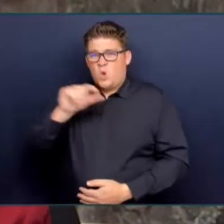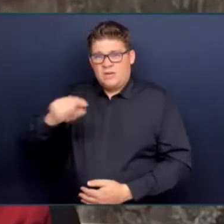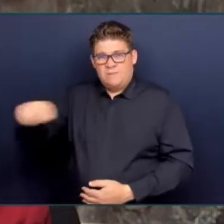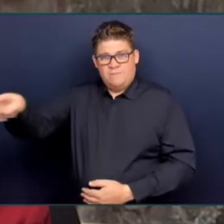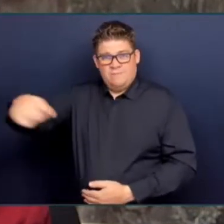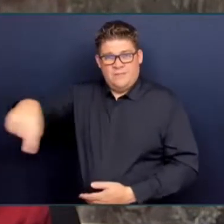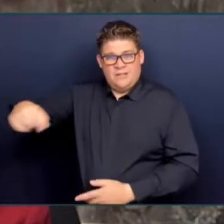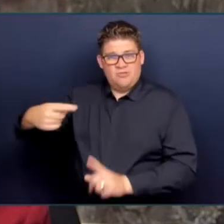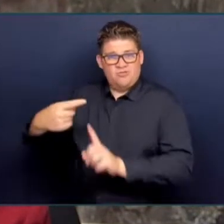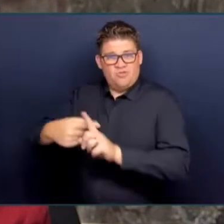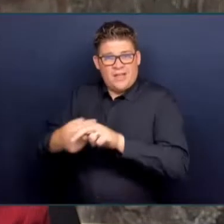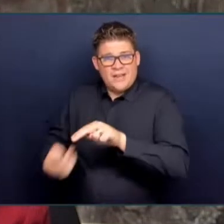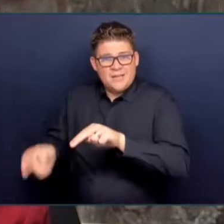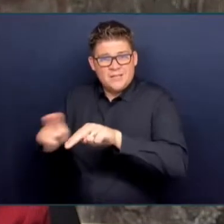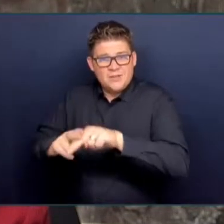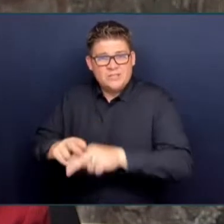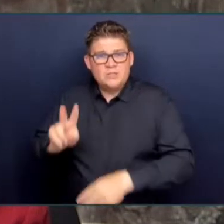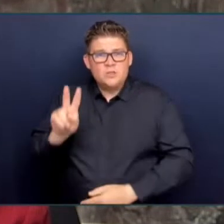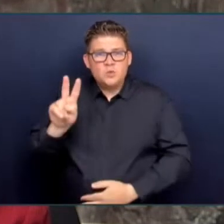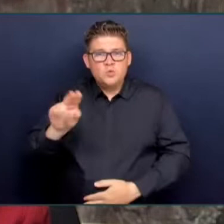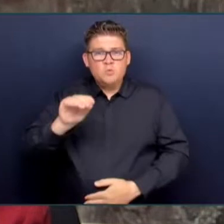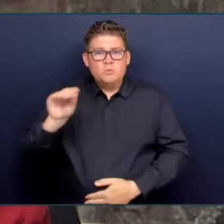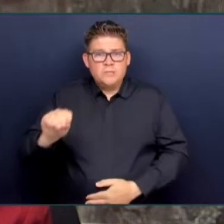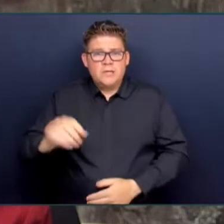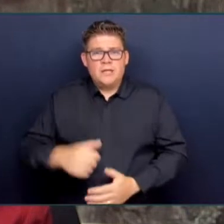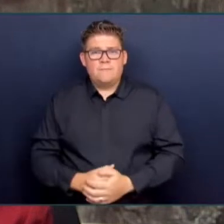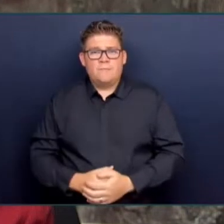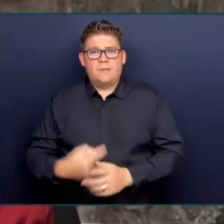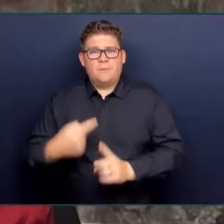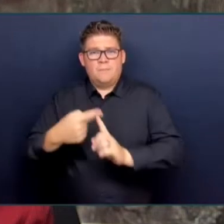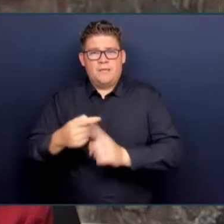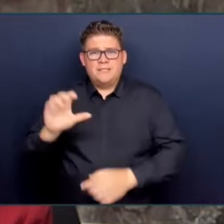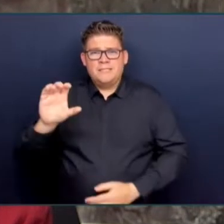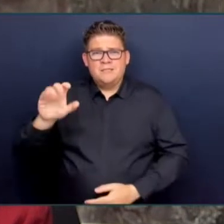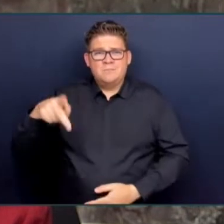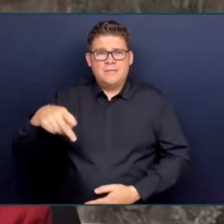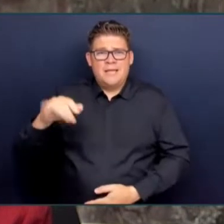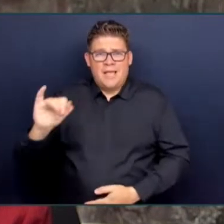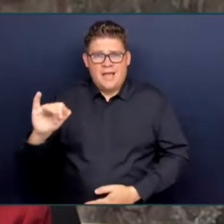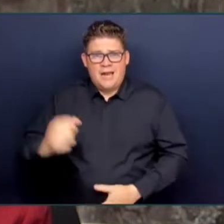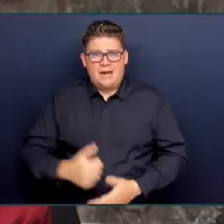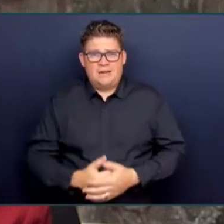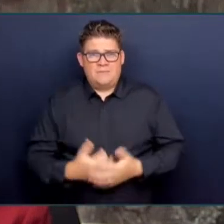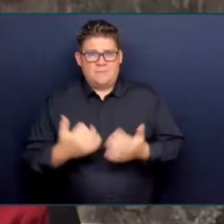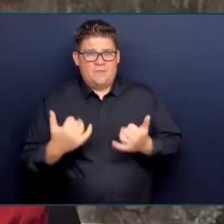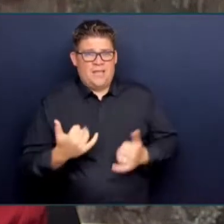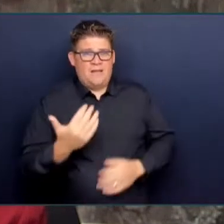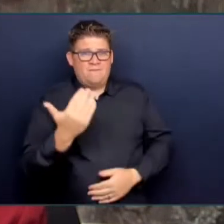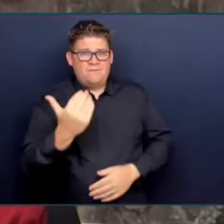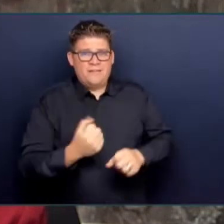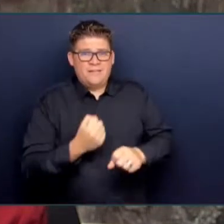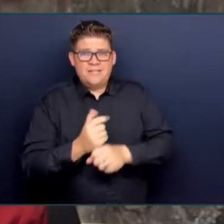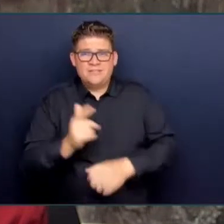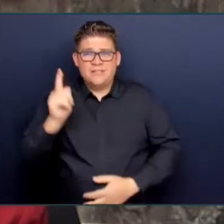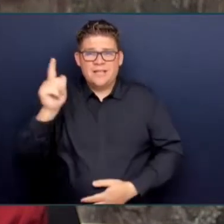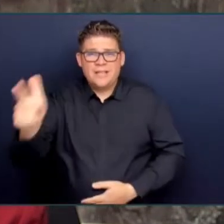And here we are, 15 years later. If we had continued with that,